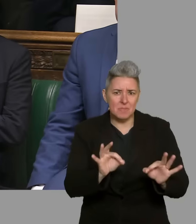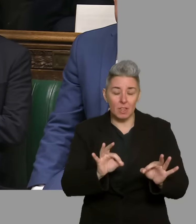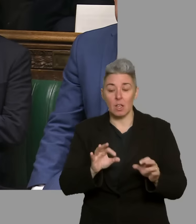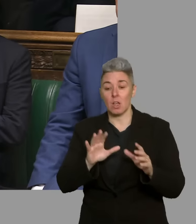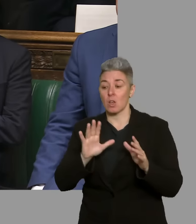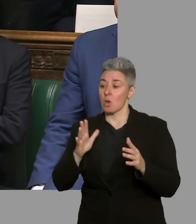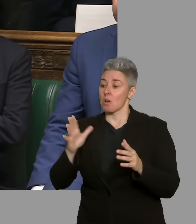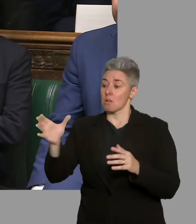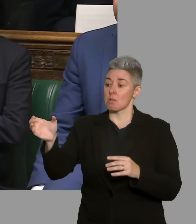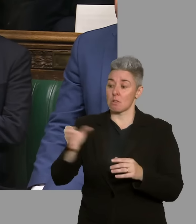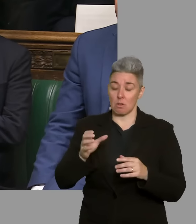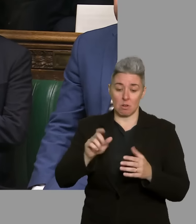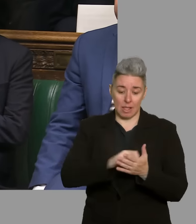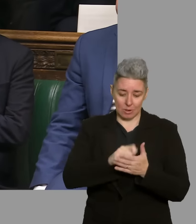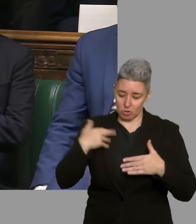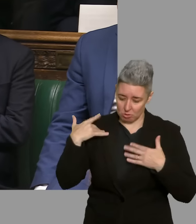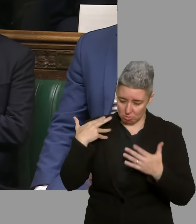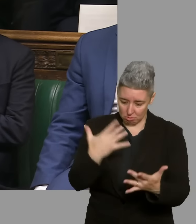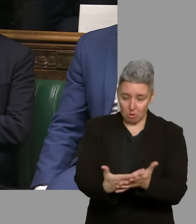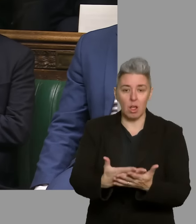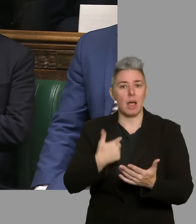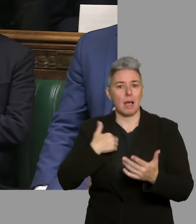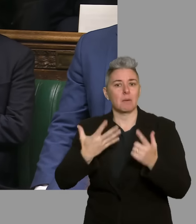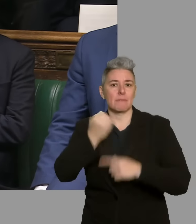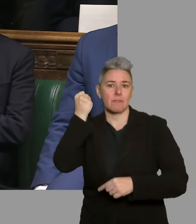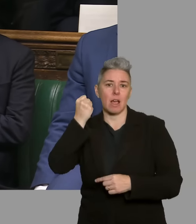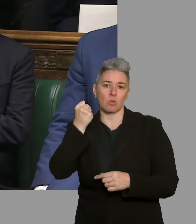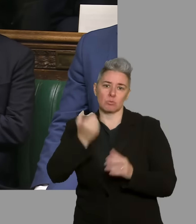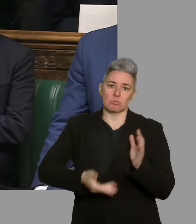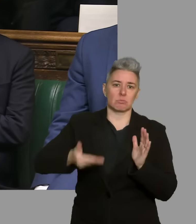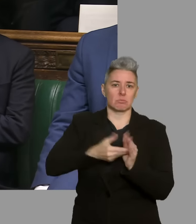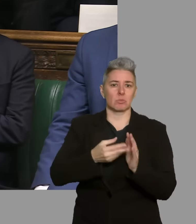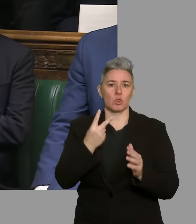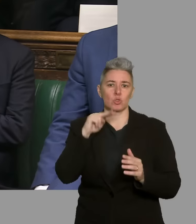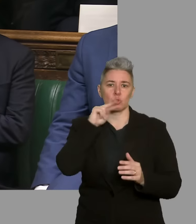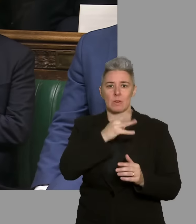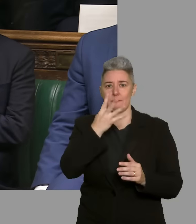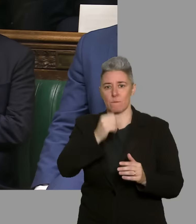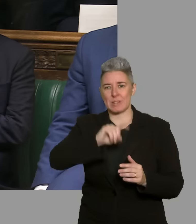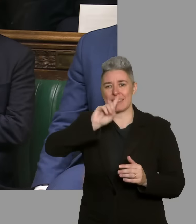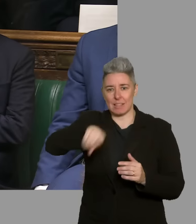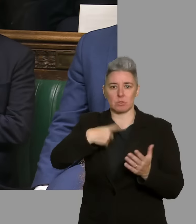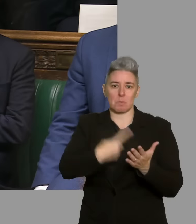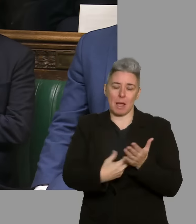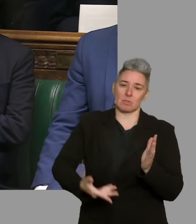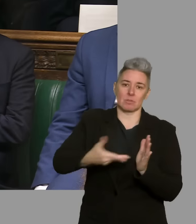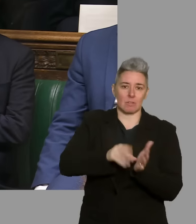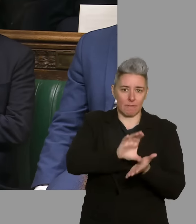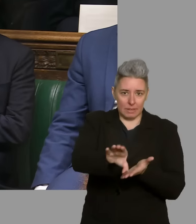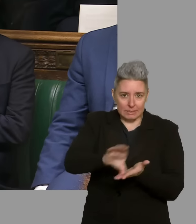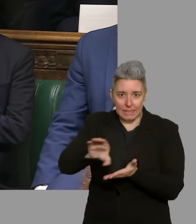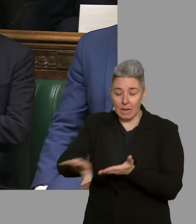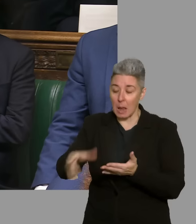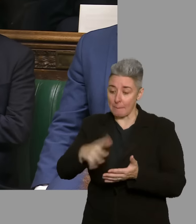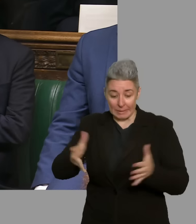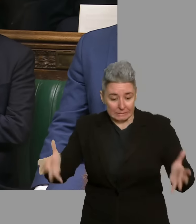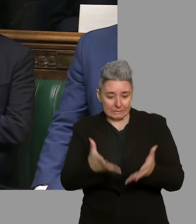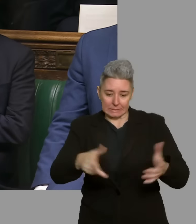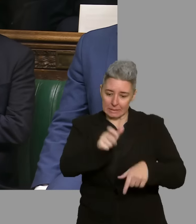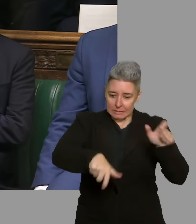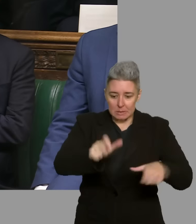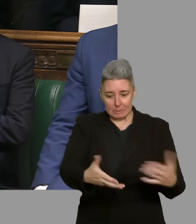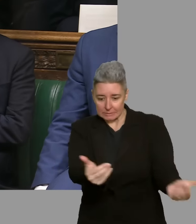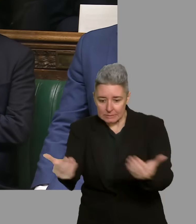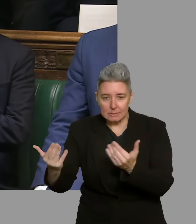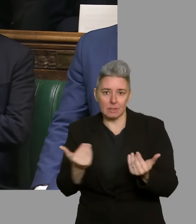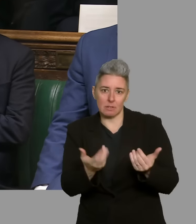to access the 16,300 emergency appointments in Derbyshire, and last week secured thousands